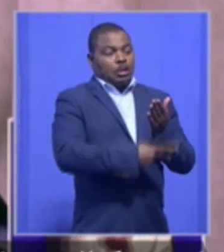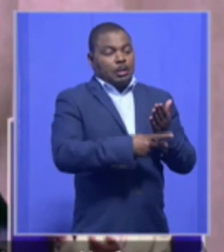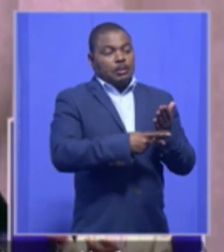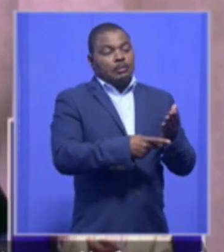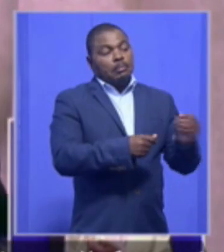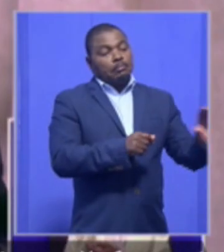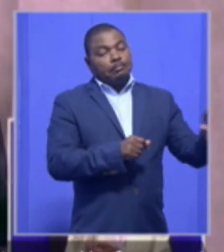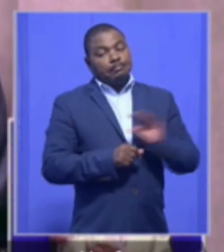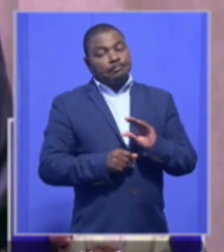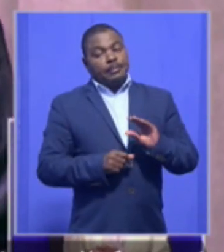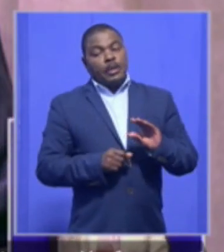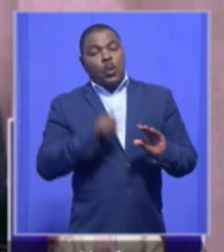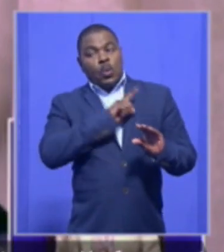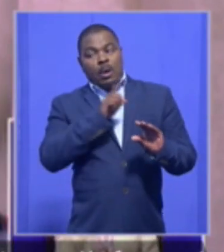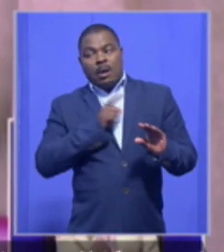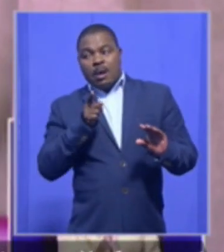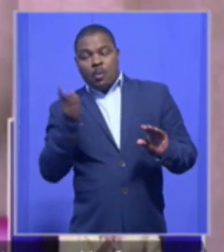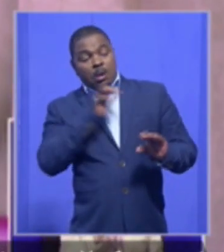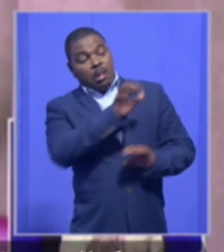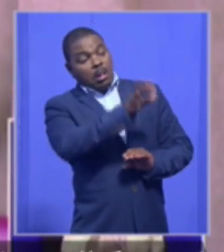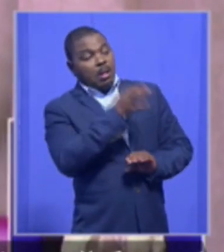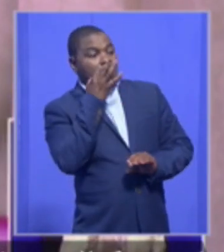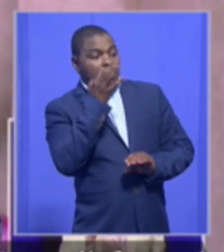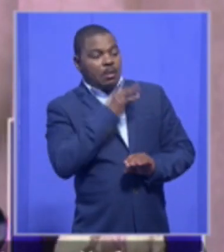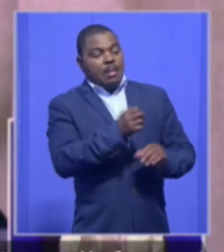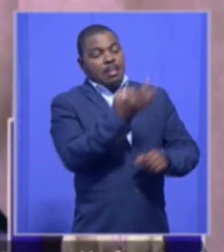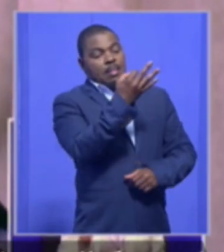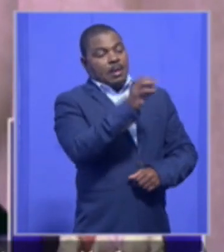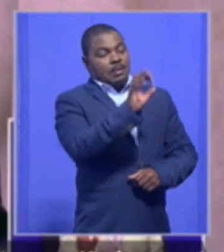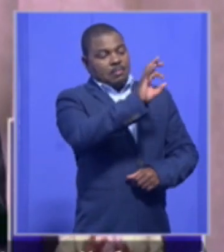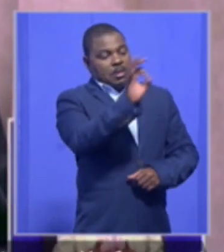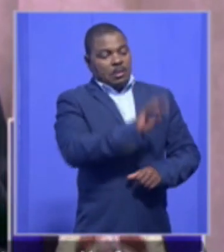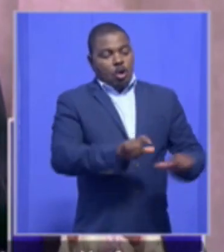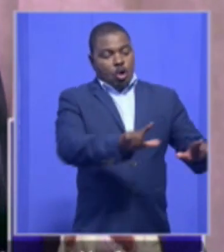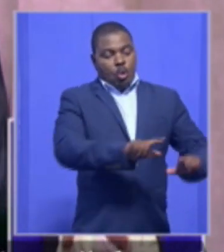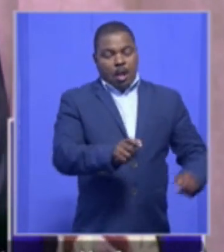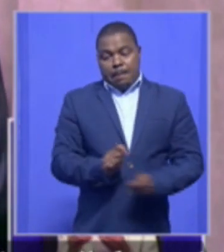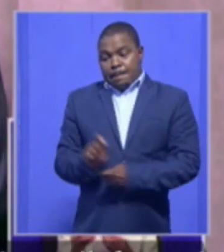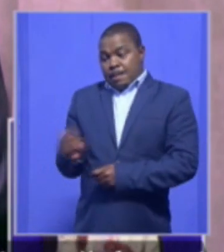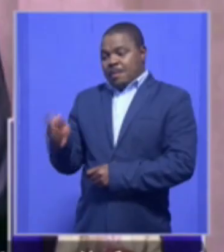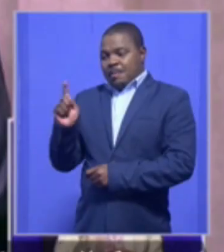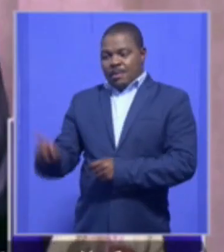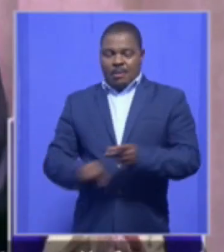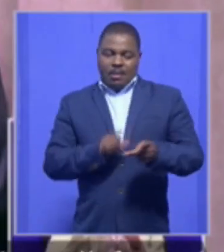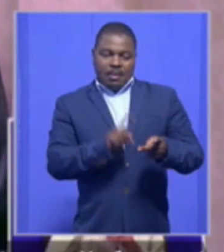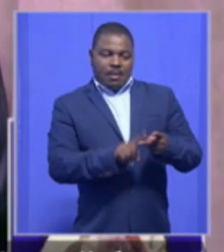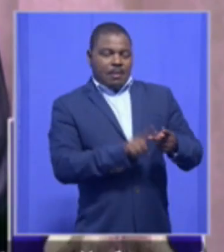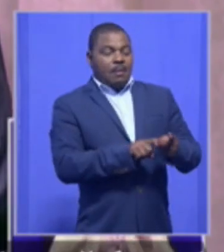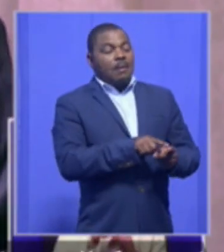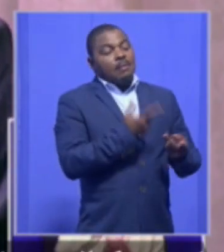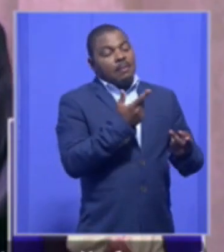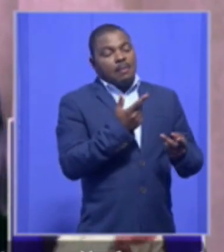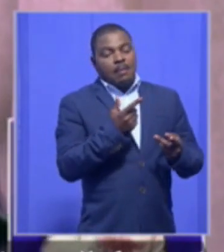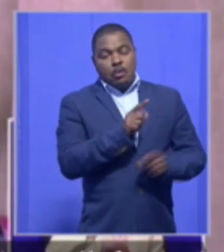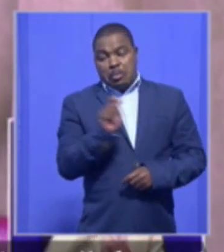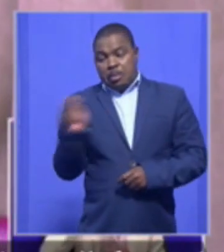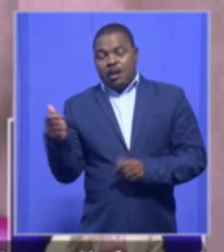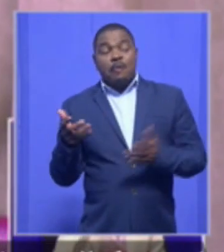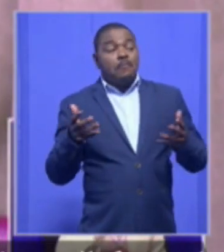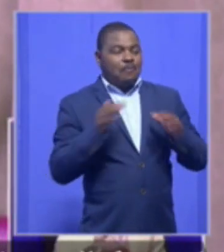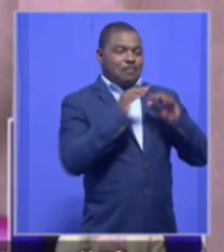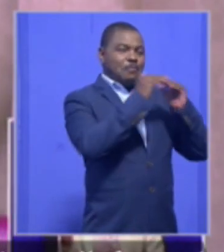the pretext of 30% localization and the protection fees. This has given a